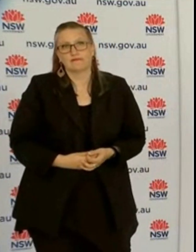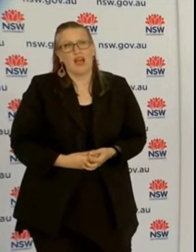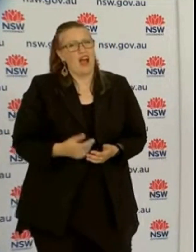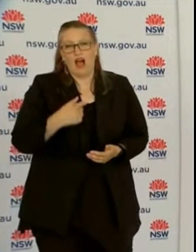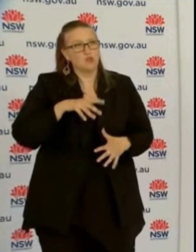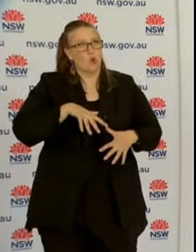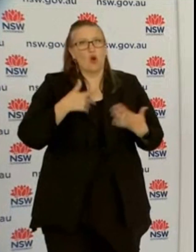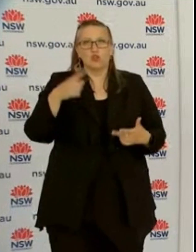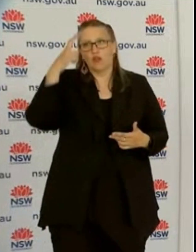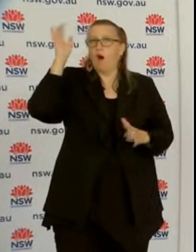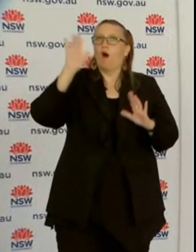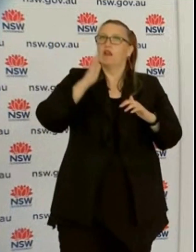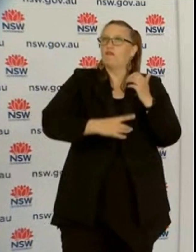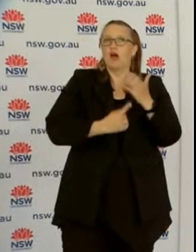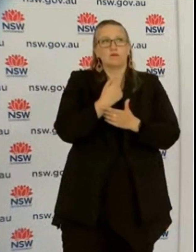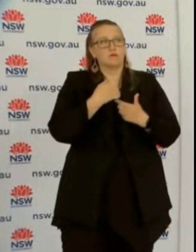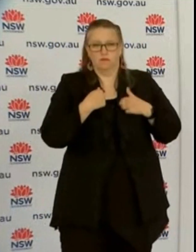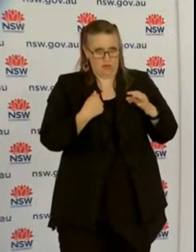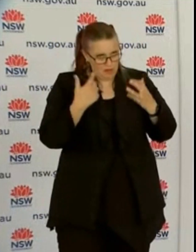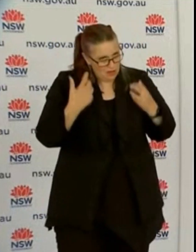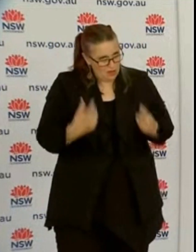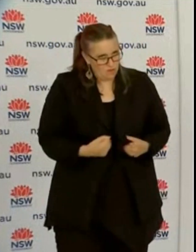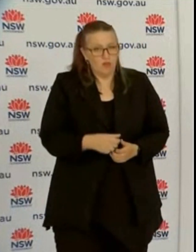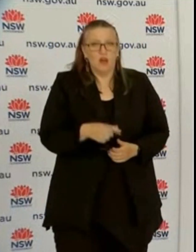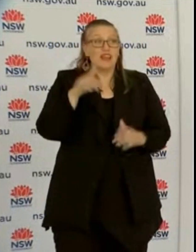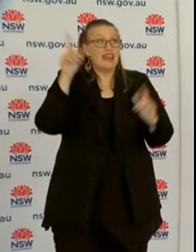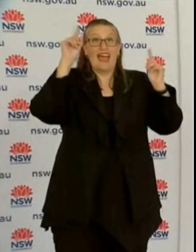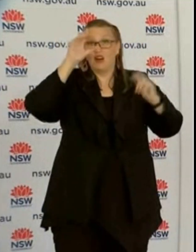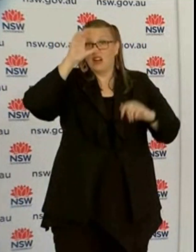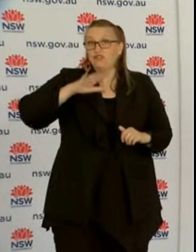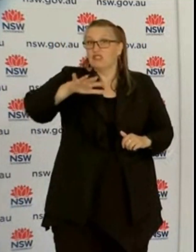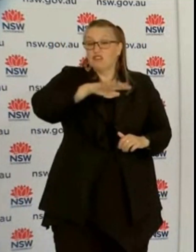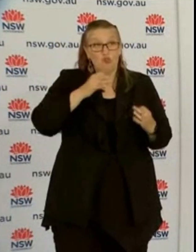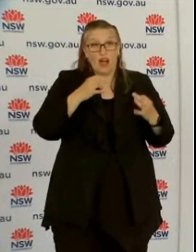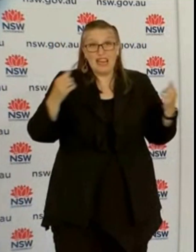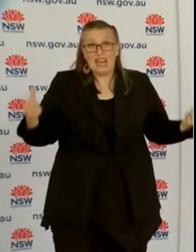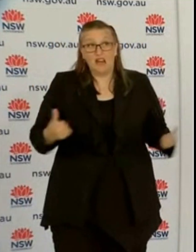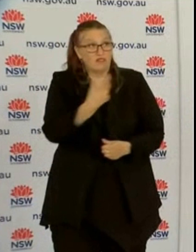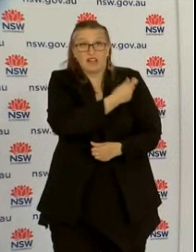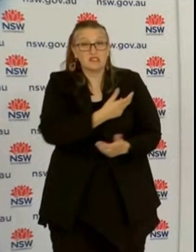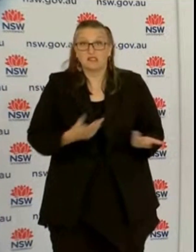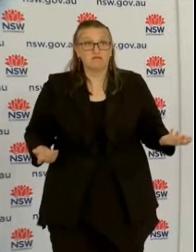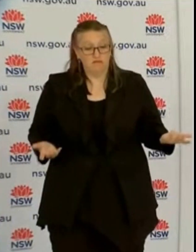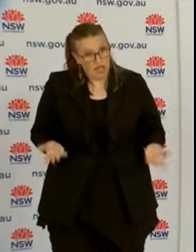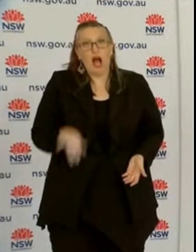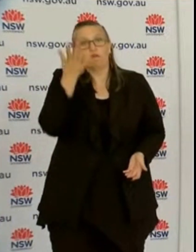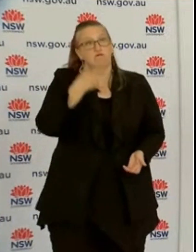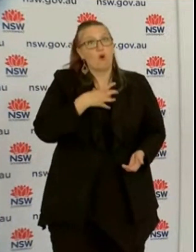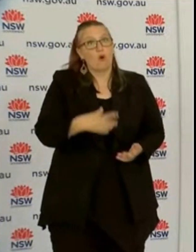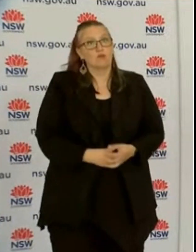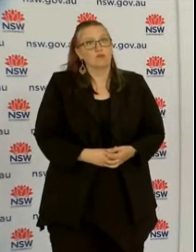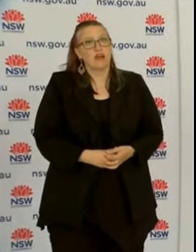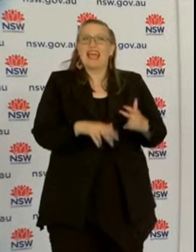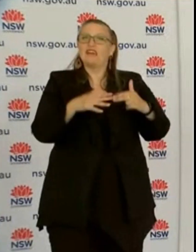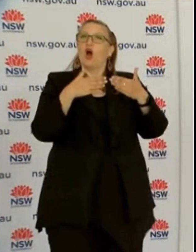average. And therefore, the pressure point must apply that for some people in the regions, if we ever get to that point, if they come out of lockdowns now, could